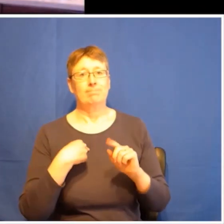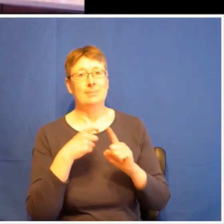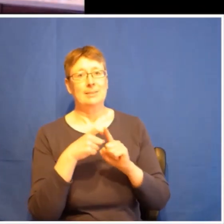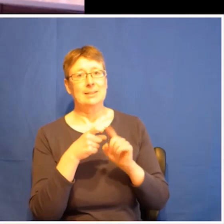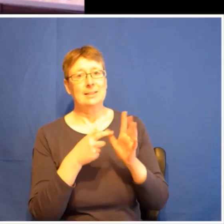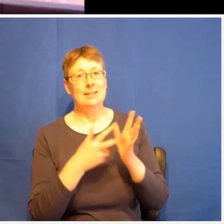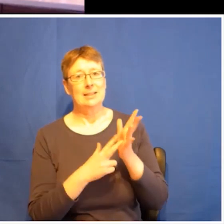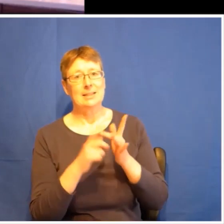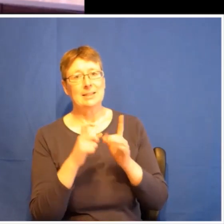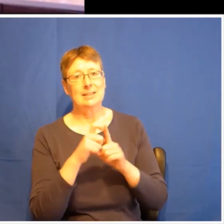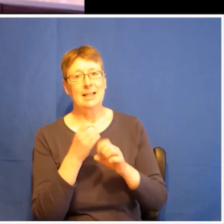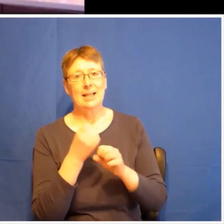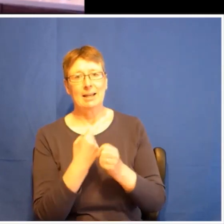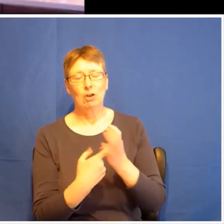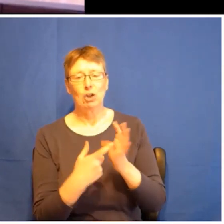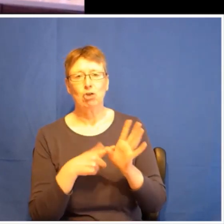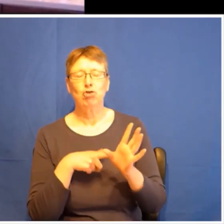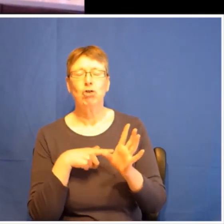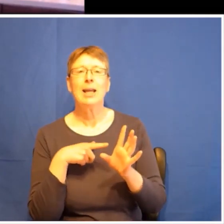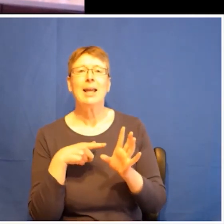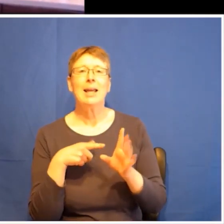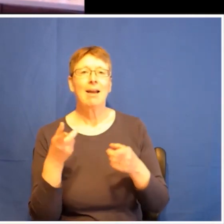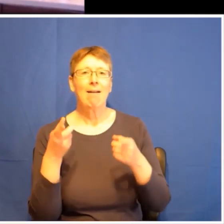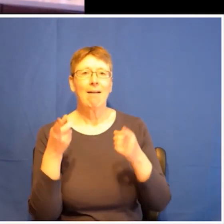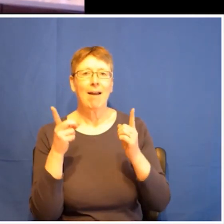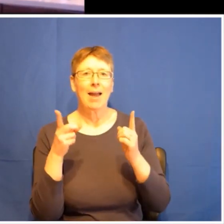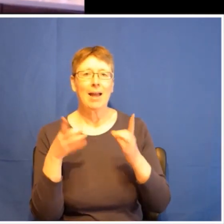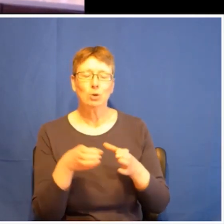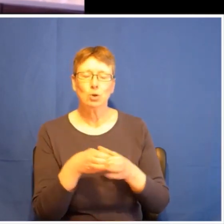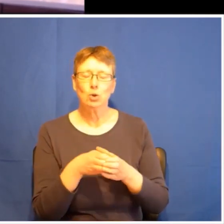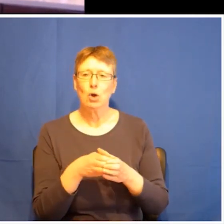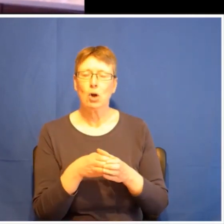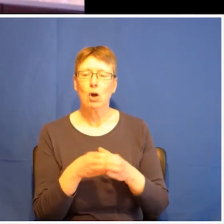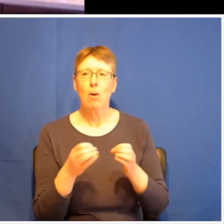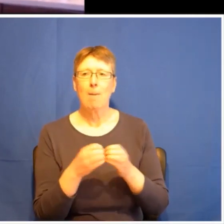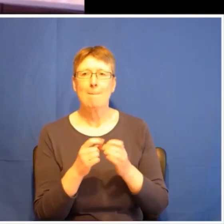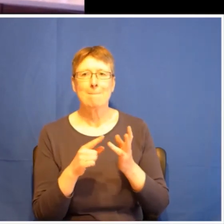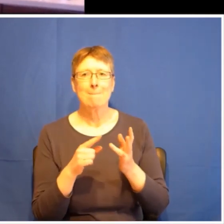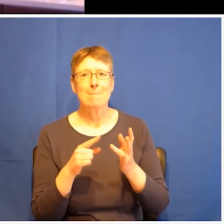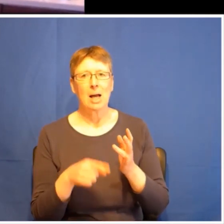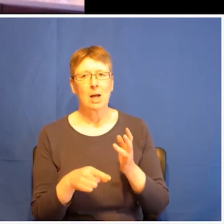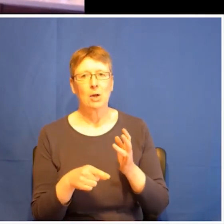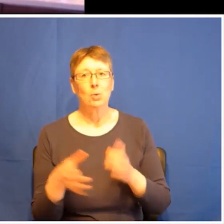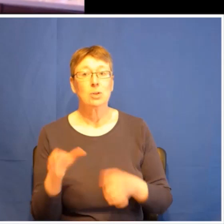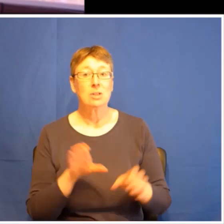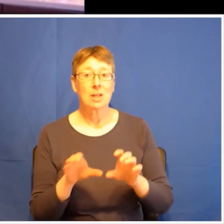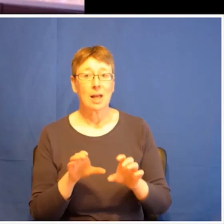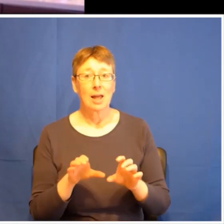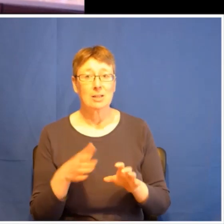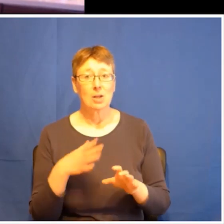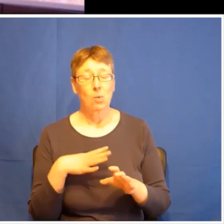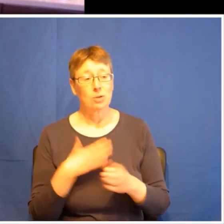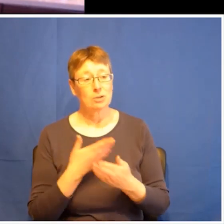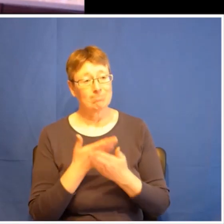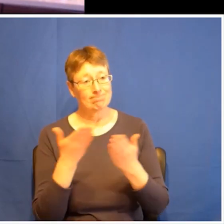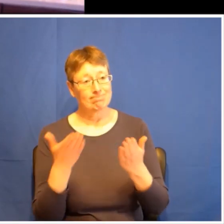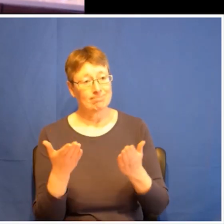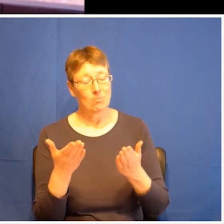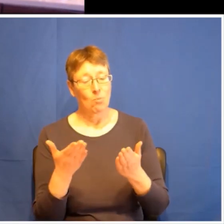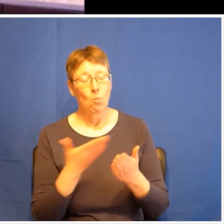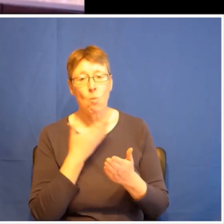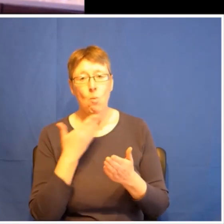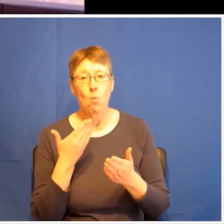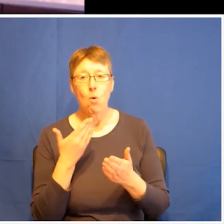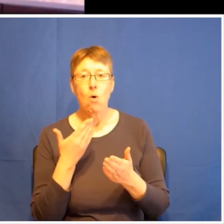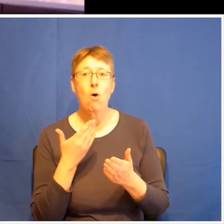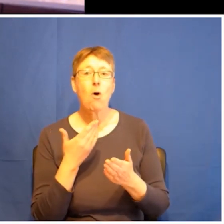Hello, I'm David Gray, head of the School of Biological Sciences. I want to give you my heartfelt congratulations and warmest wishes on